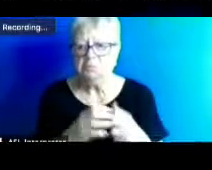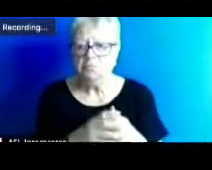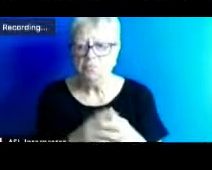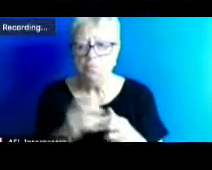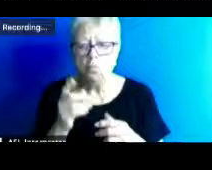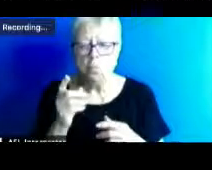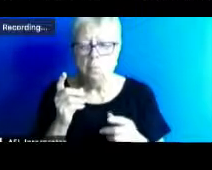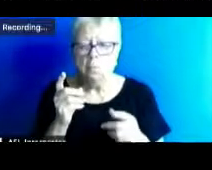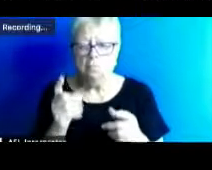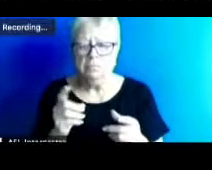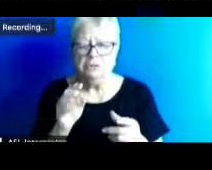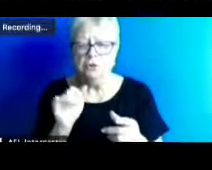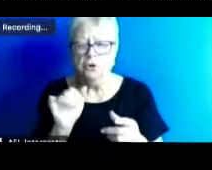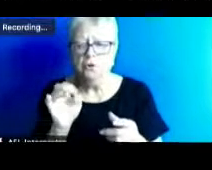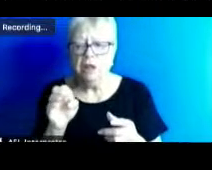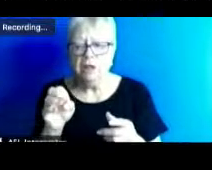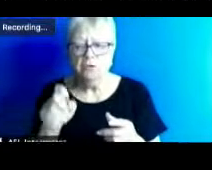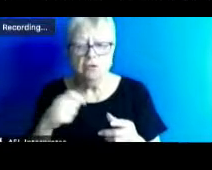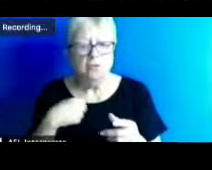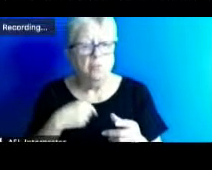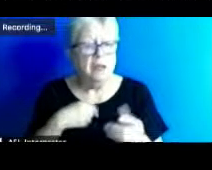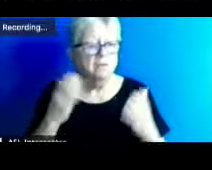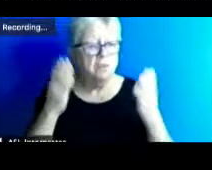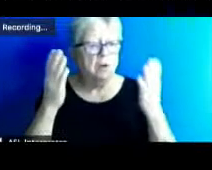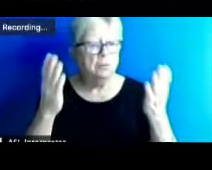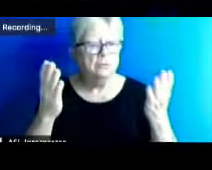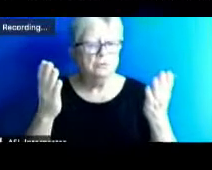Should we have a motion?